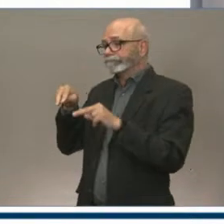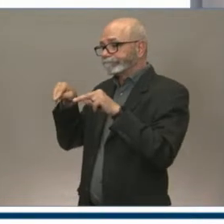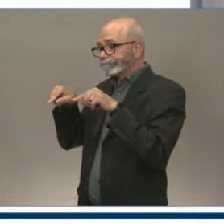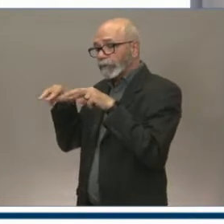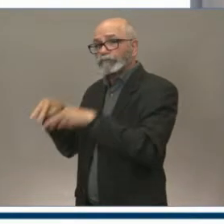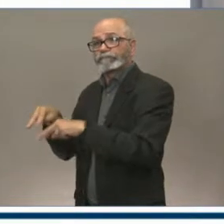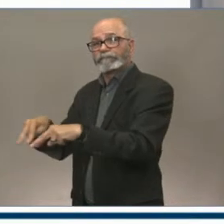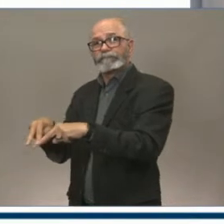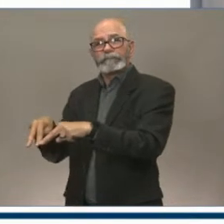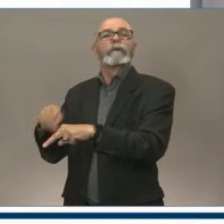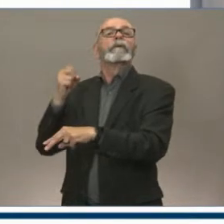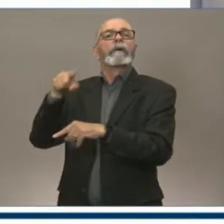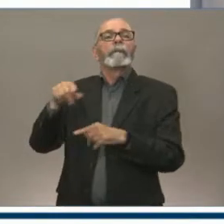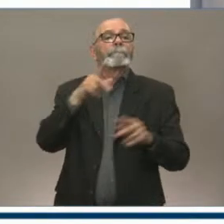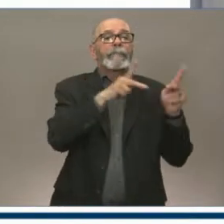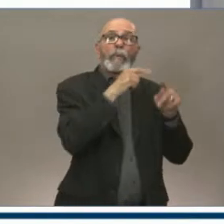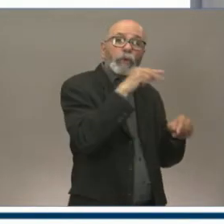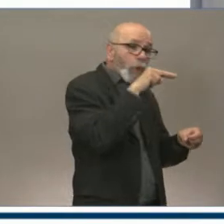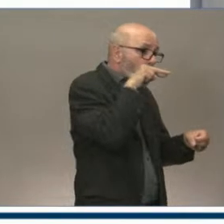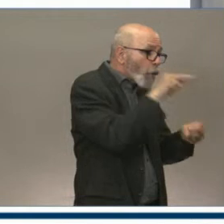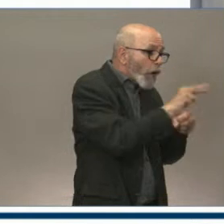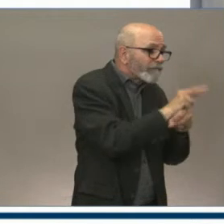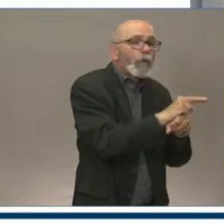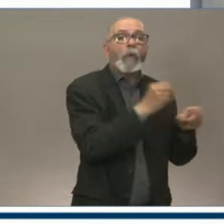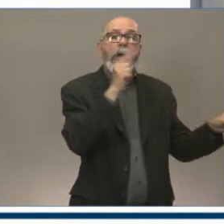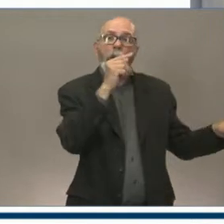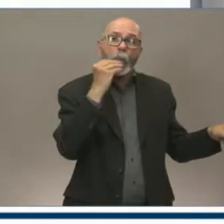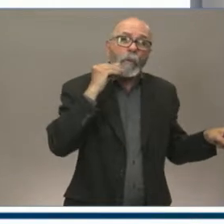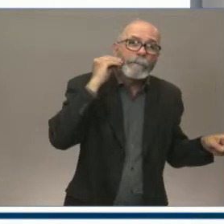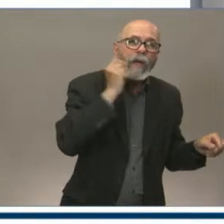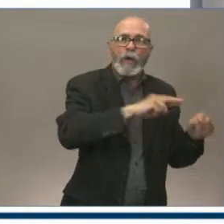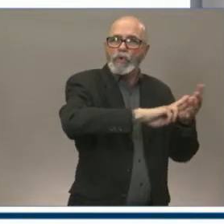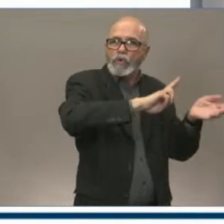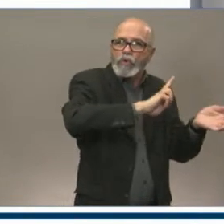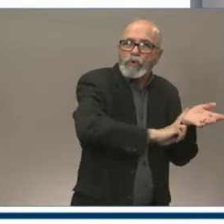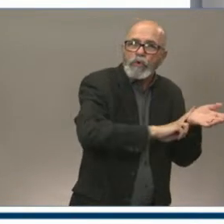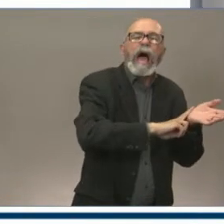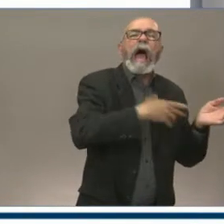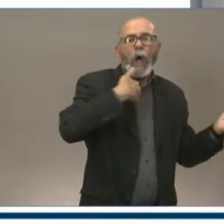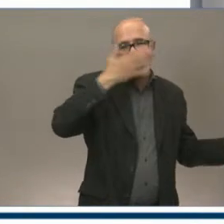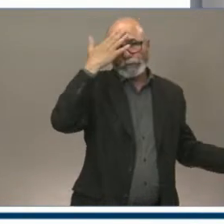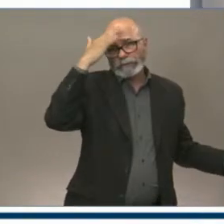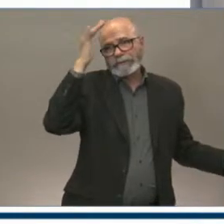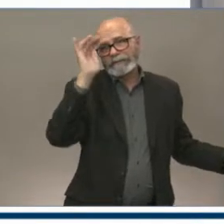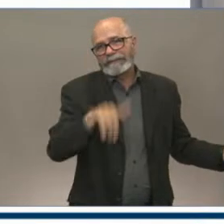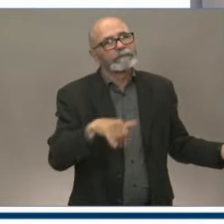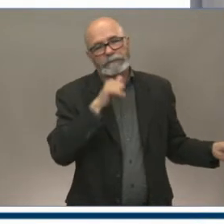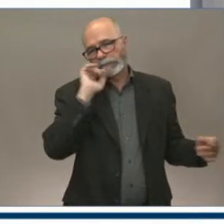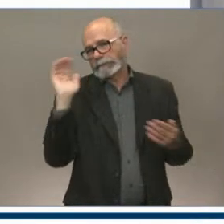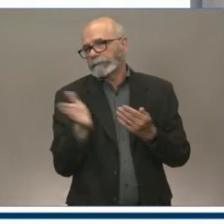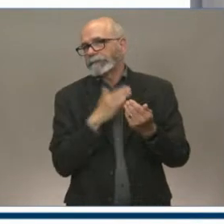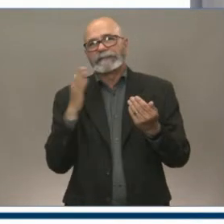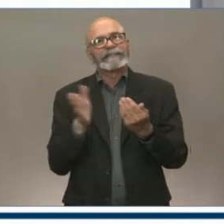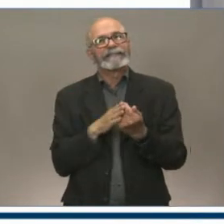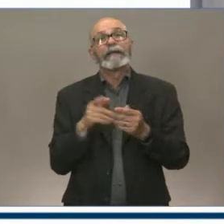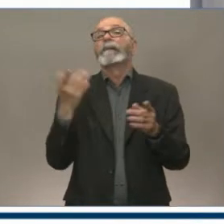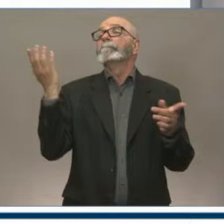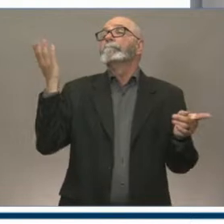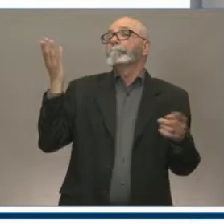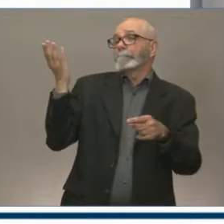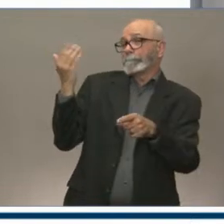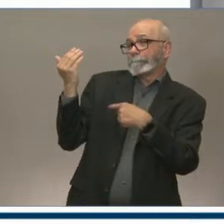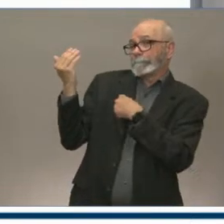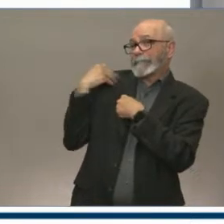think, challenges. I wasn't in this position at the time, but I am aware of significant challenges in the first wave, and so